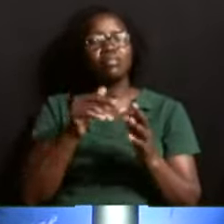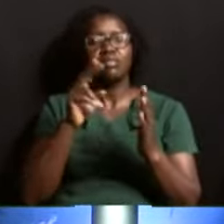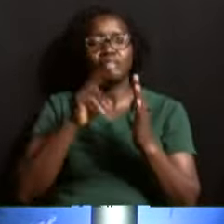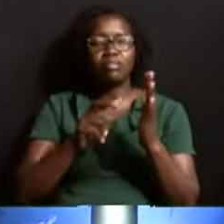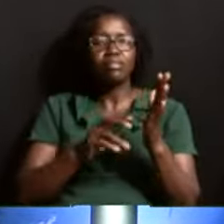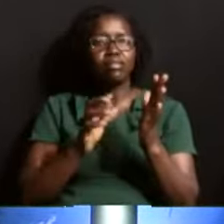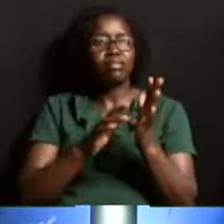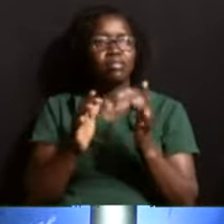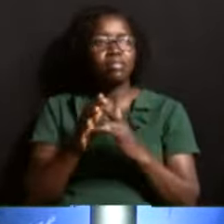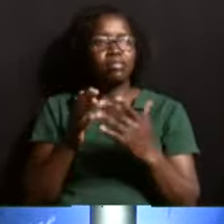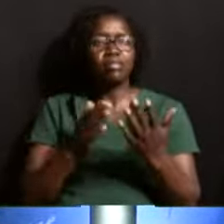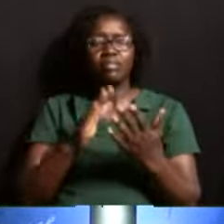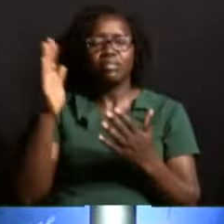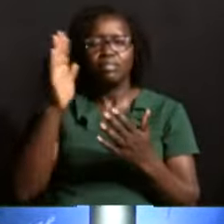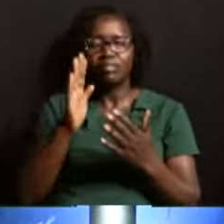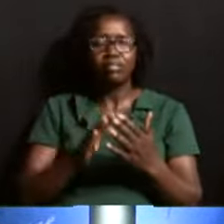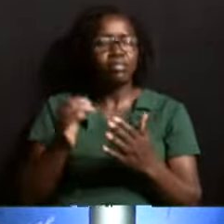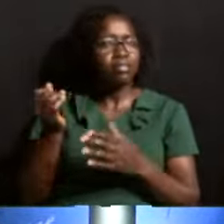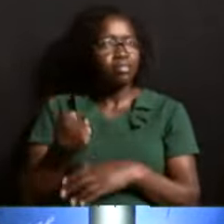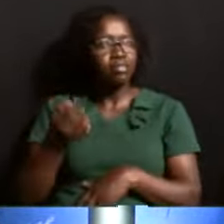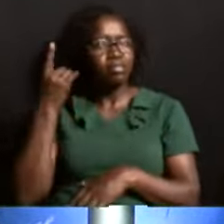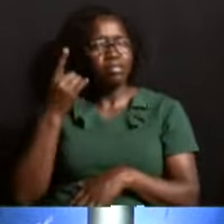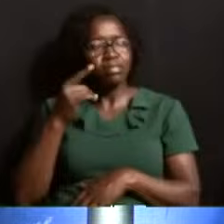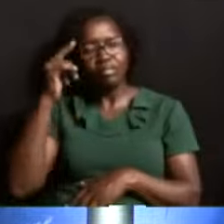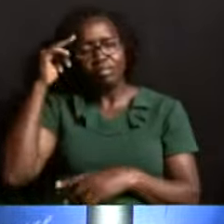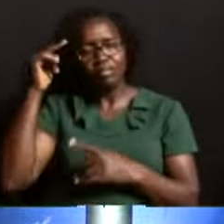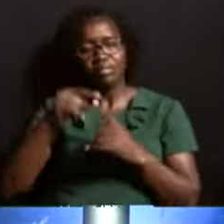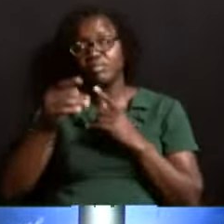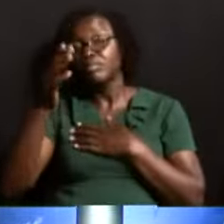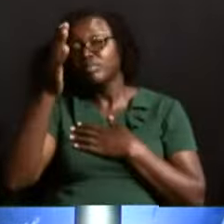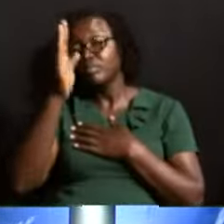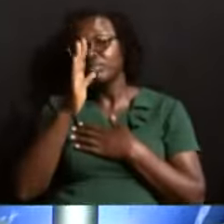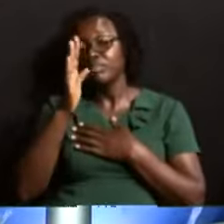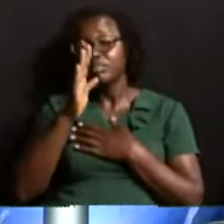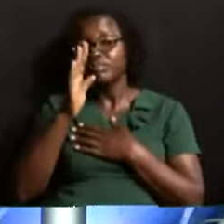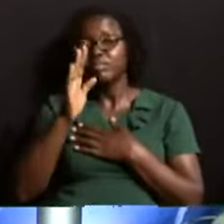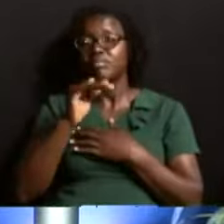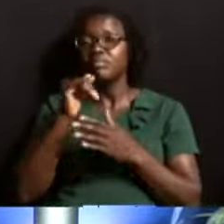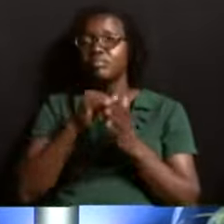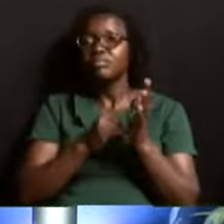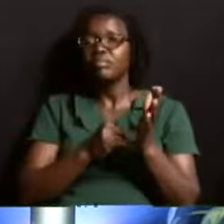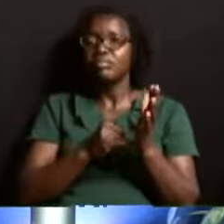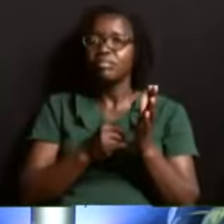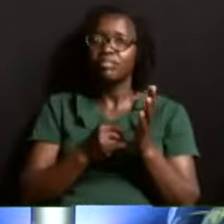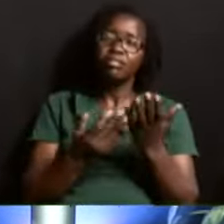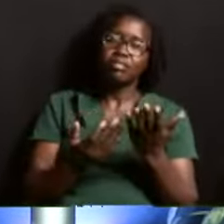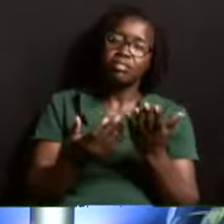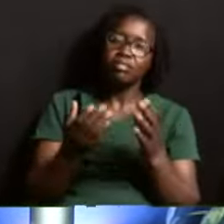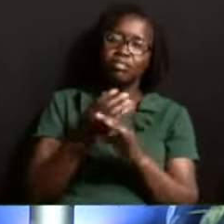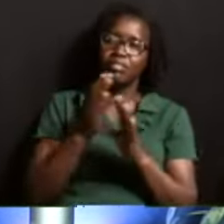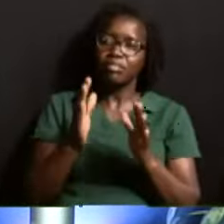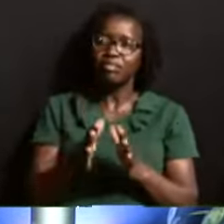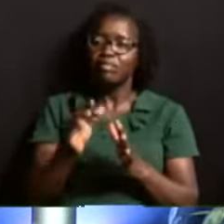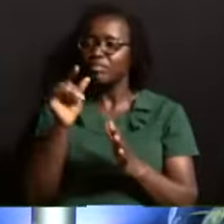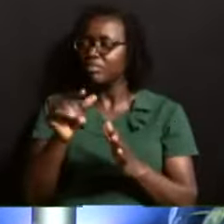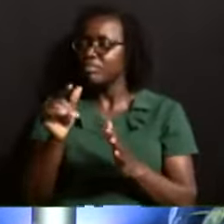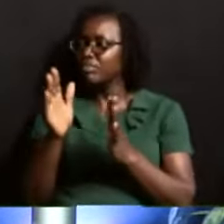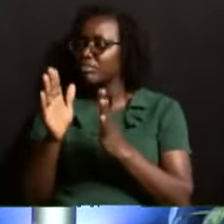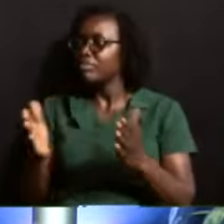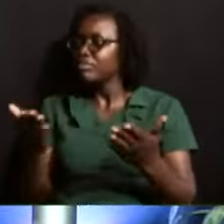Bible, we will not understand the intentions of God. We will just be drifting, each person wherever we want to